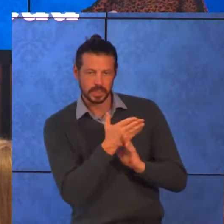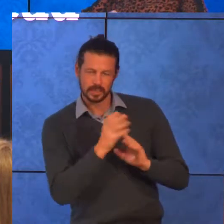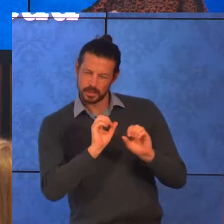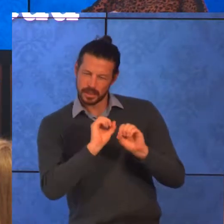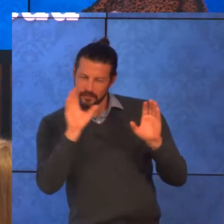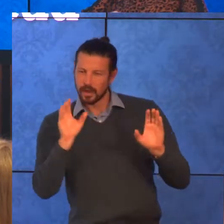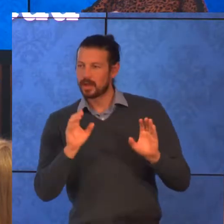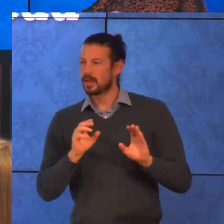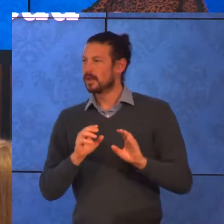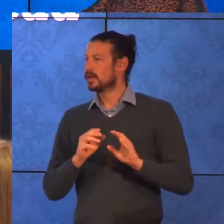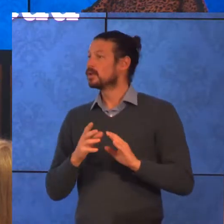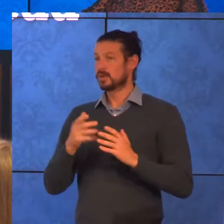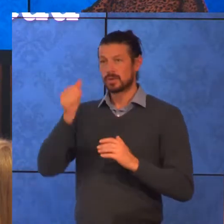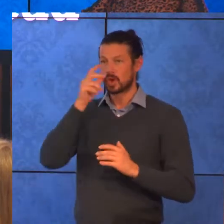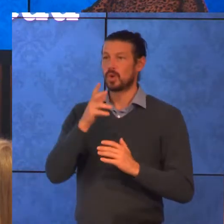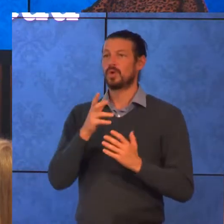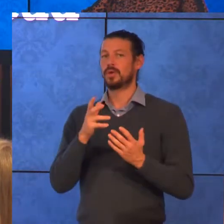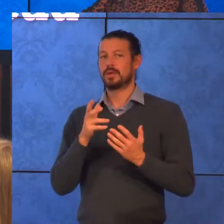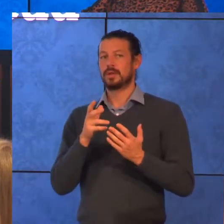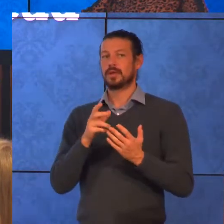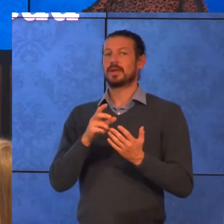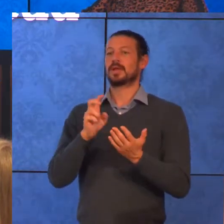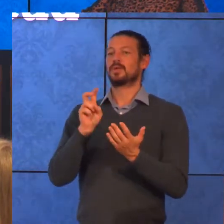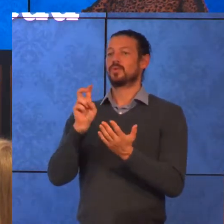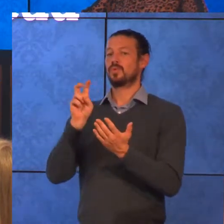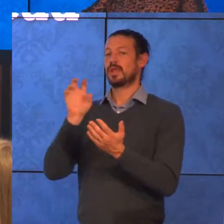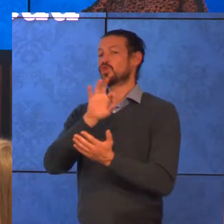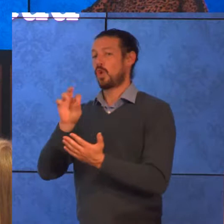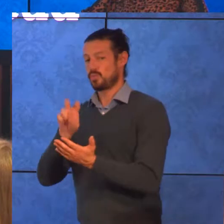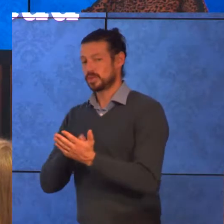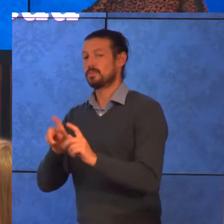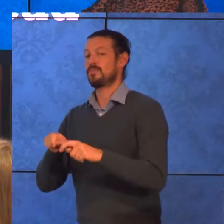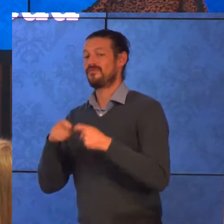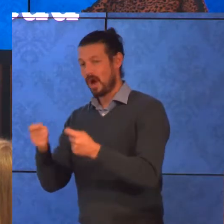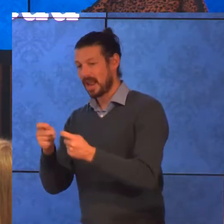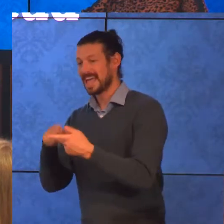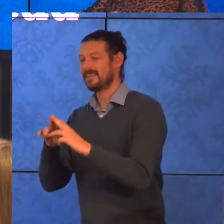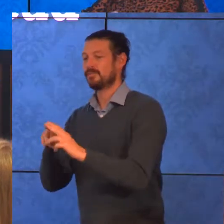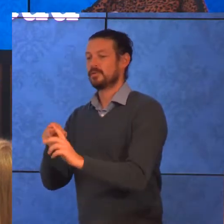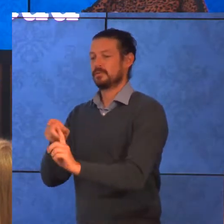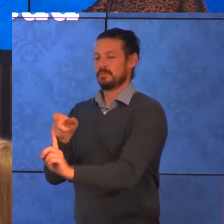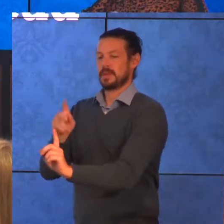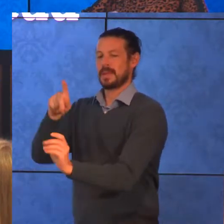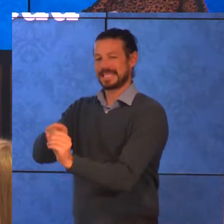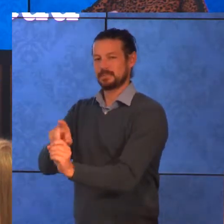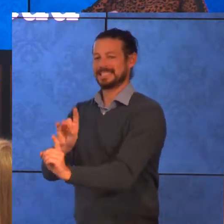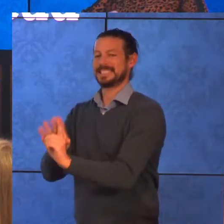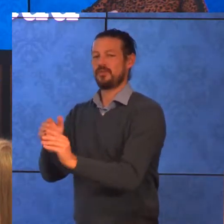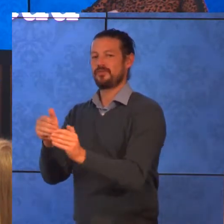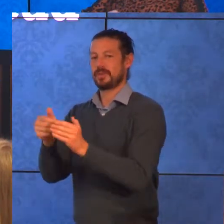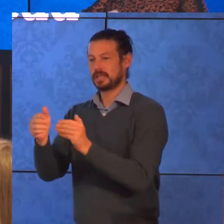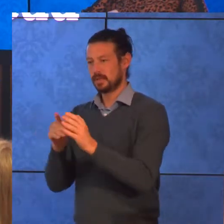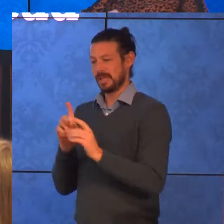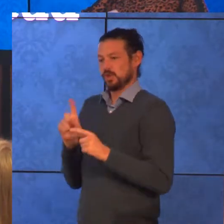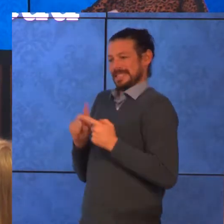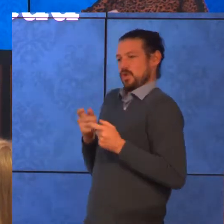So you can be, everyone here probably knows this, but just in case, you can be an unregistered provider for somebody who's self-managing their plan, but you're still regulated. Yeah,